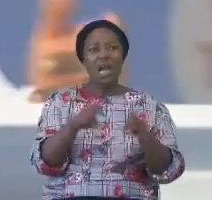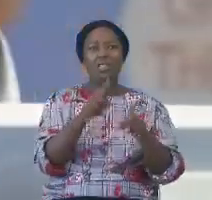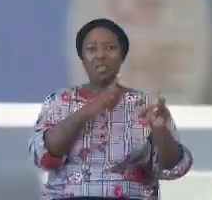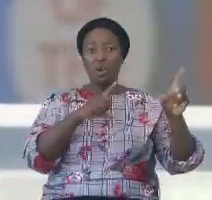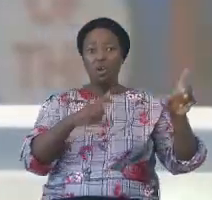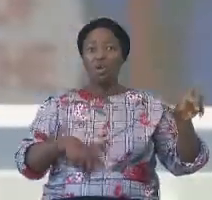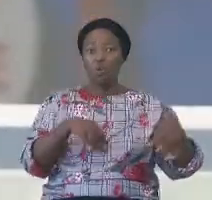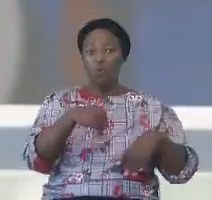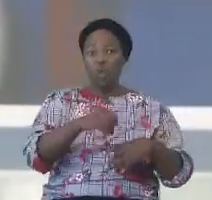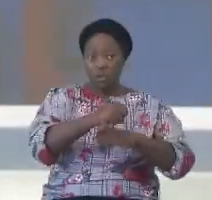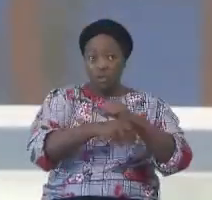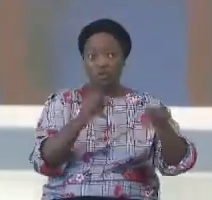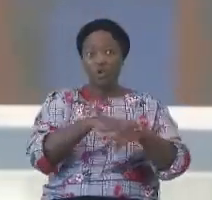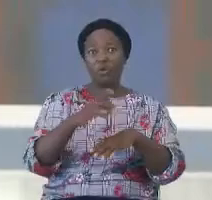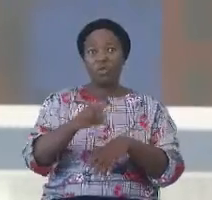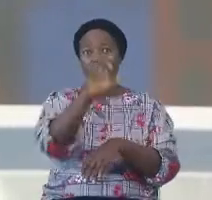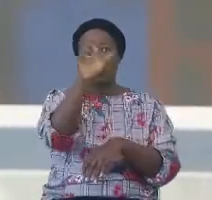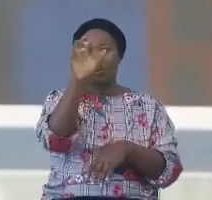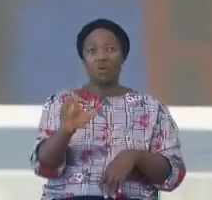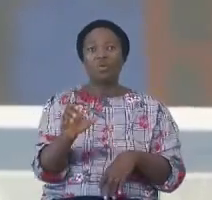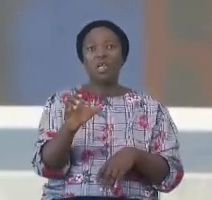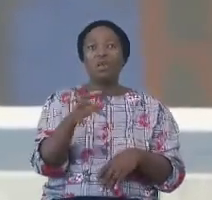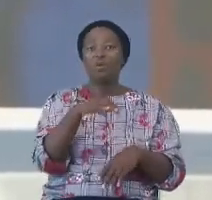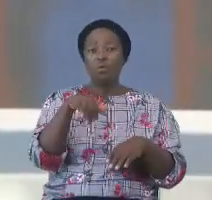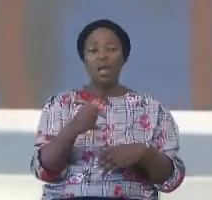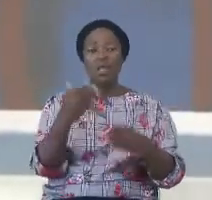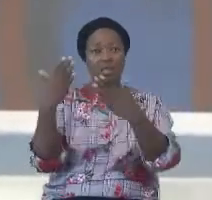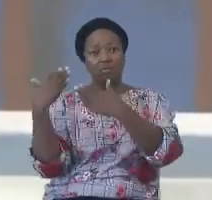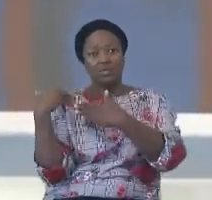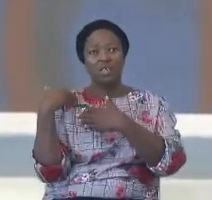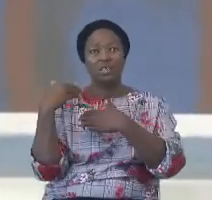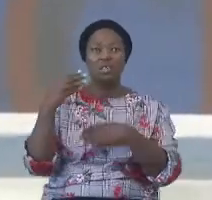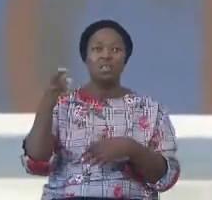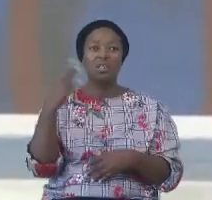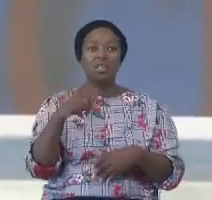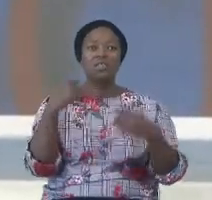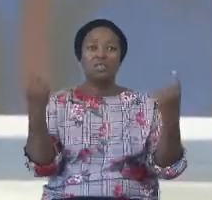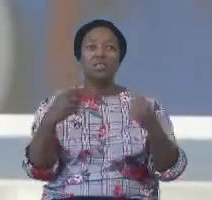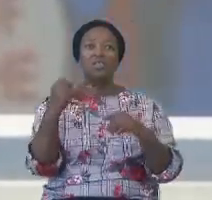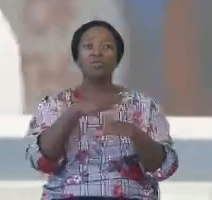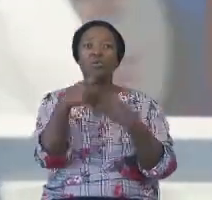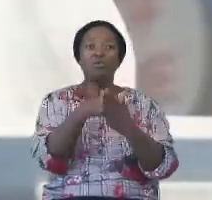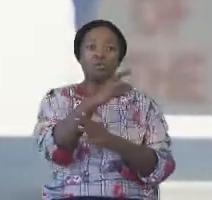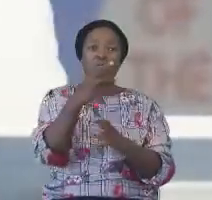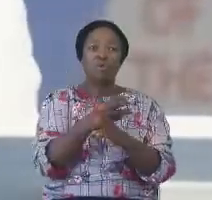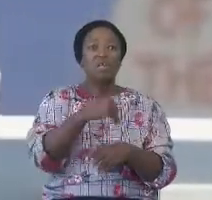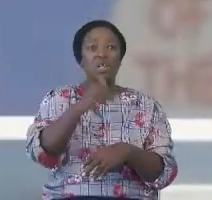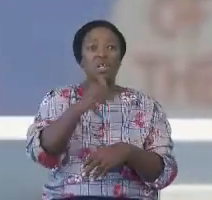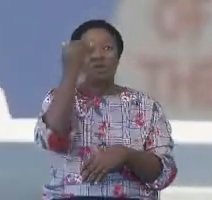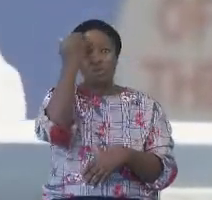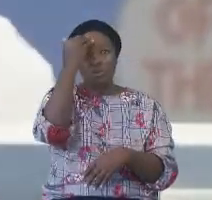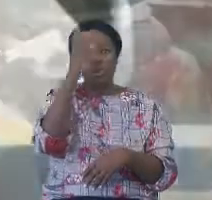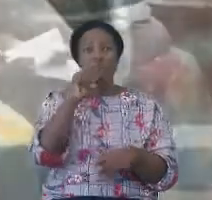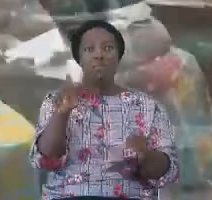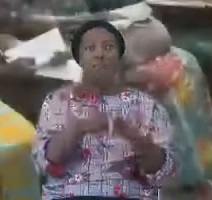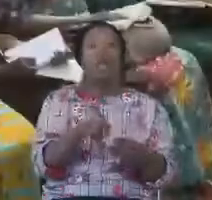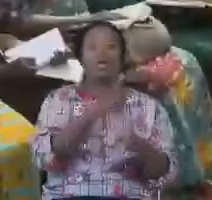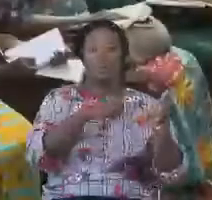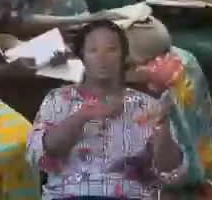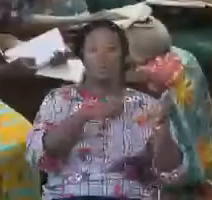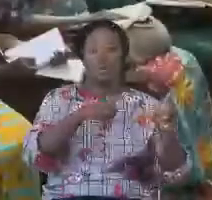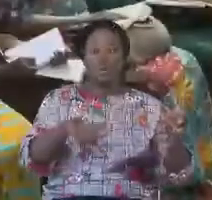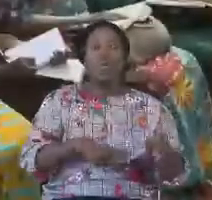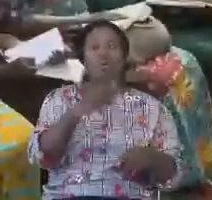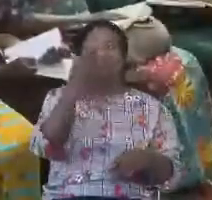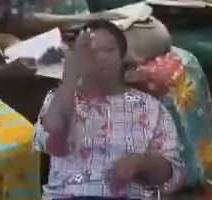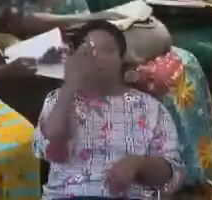but not to recognize him as lord while suffering on the cross while bearing the sin of